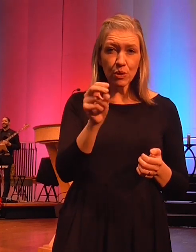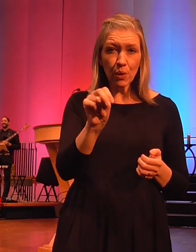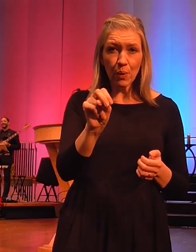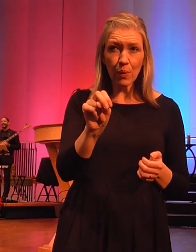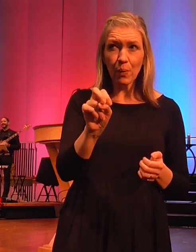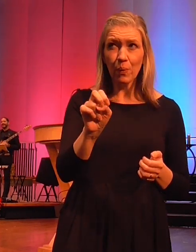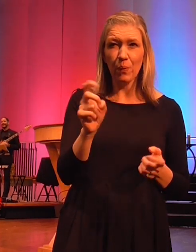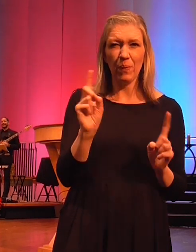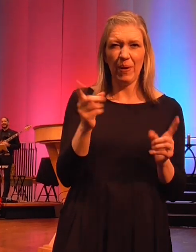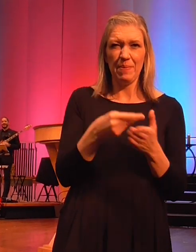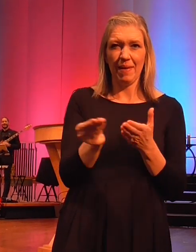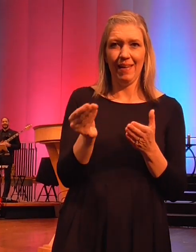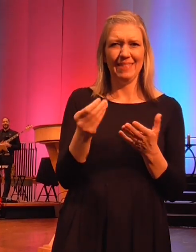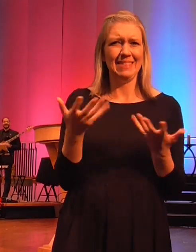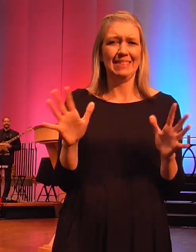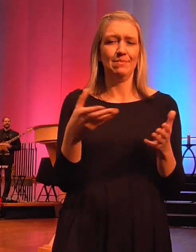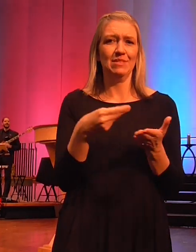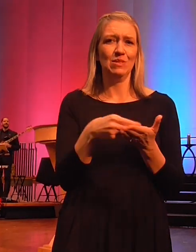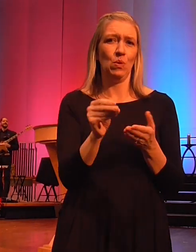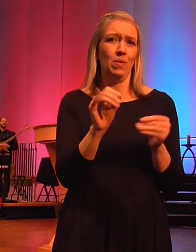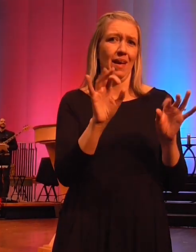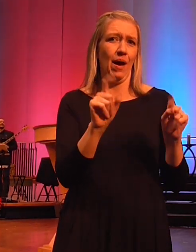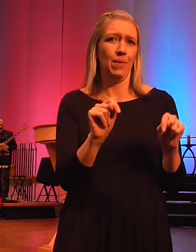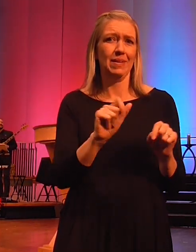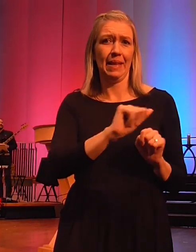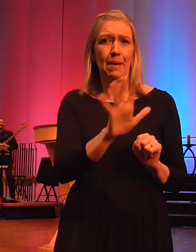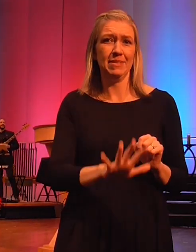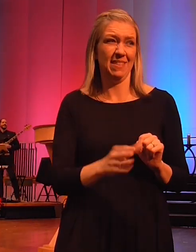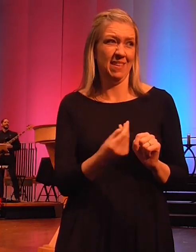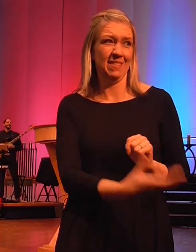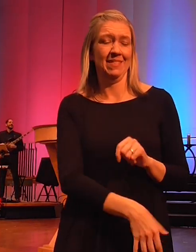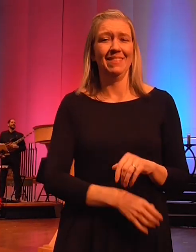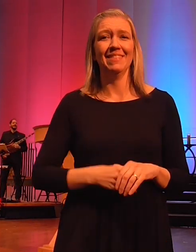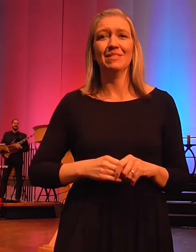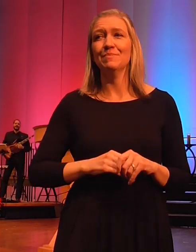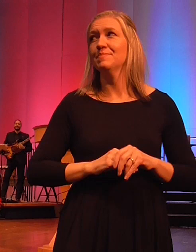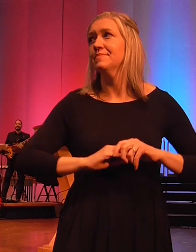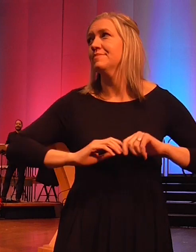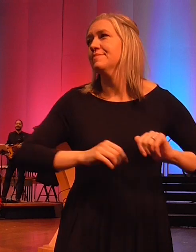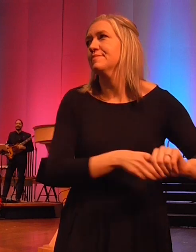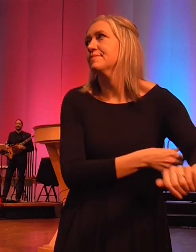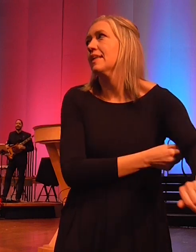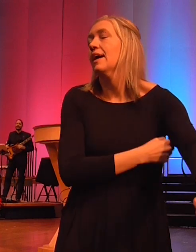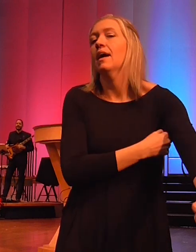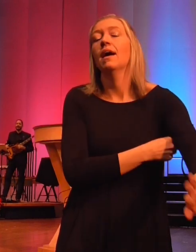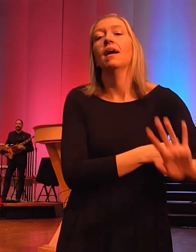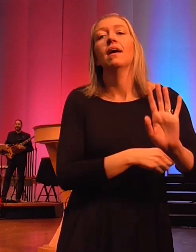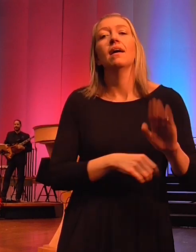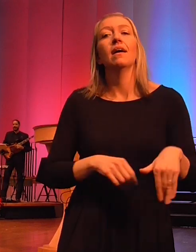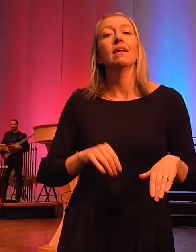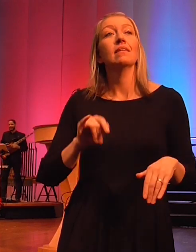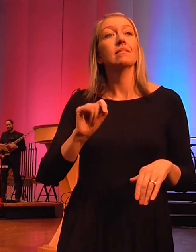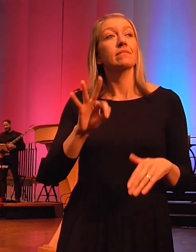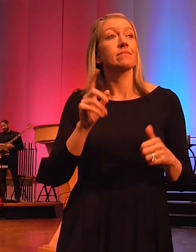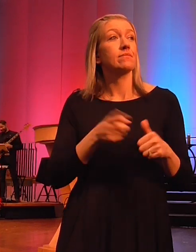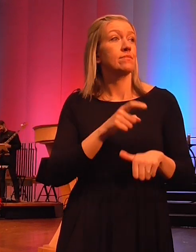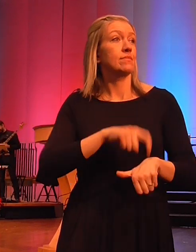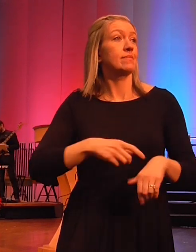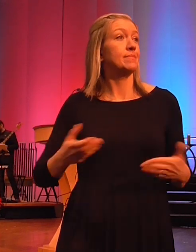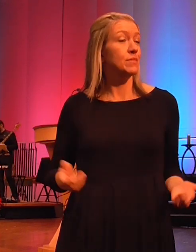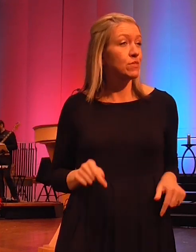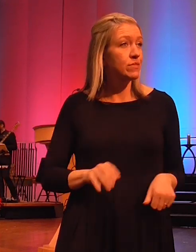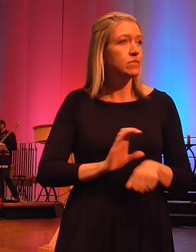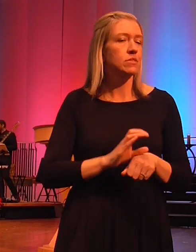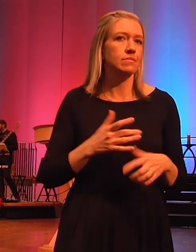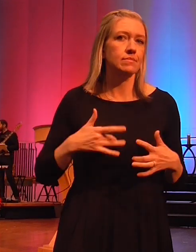It's all sold out on Amazon, Jackie. Hey, if you're new to Mile High Church, we're so glad you're